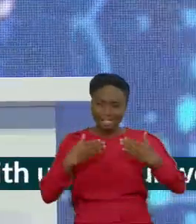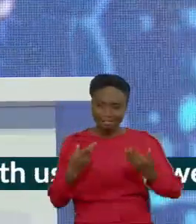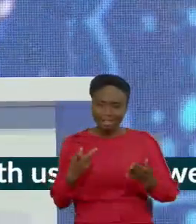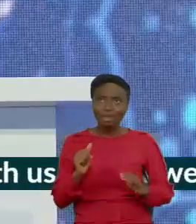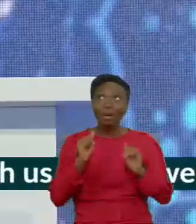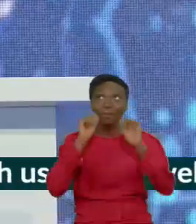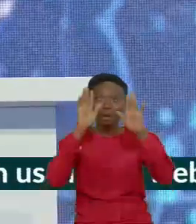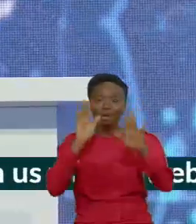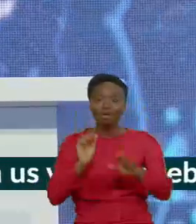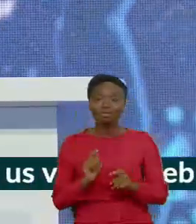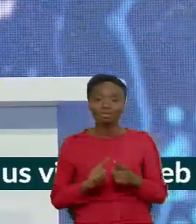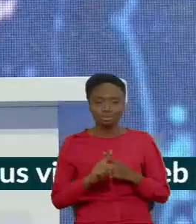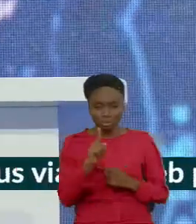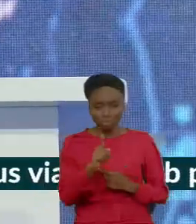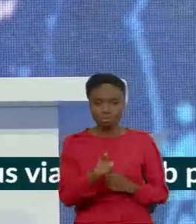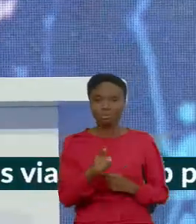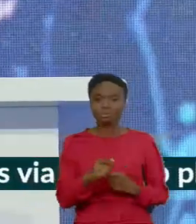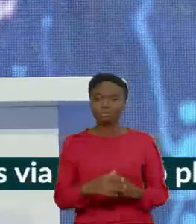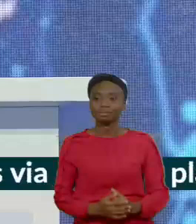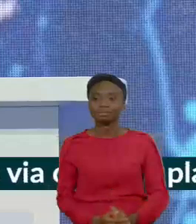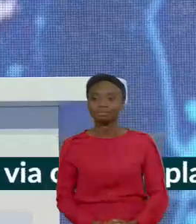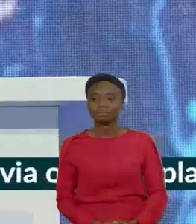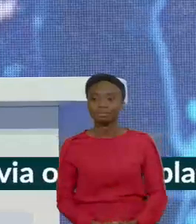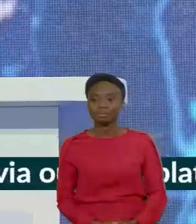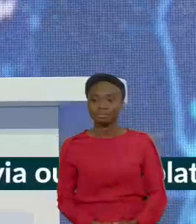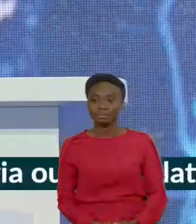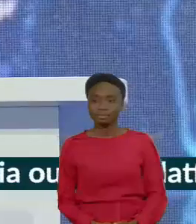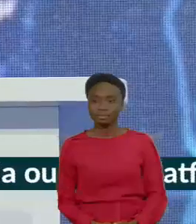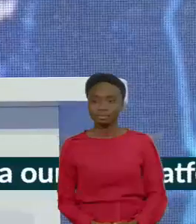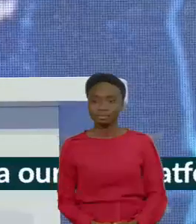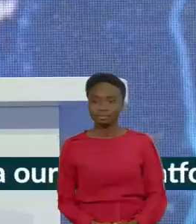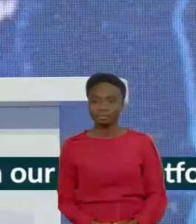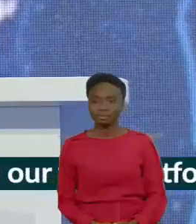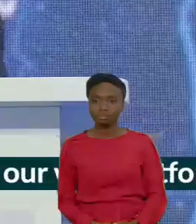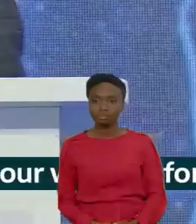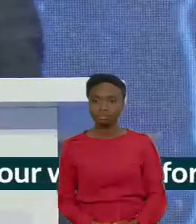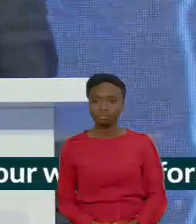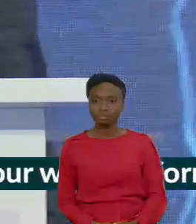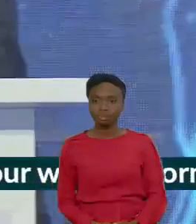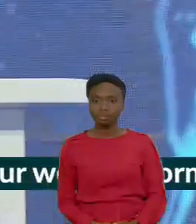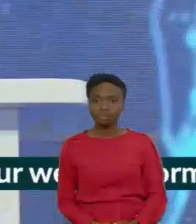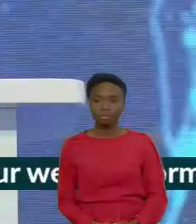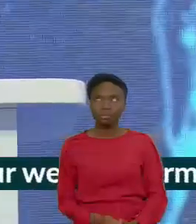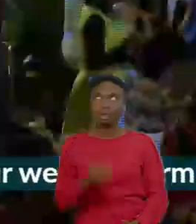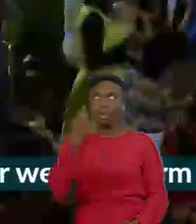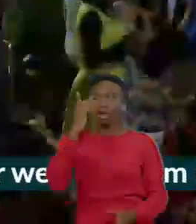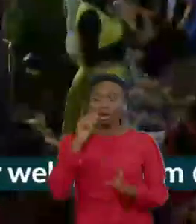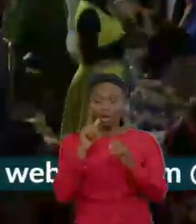God bless you.